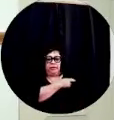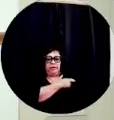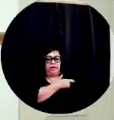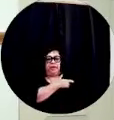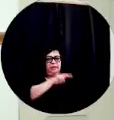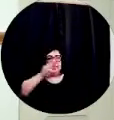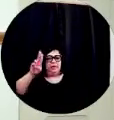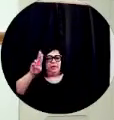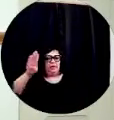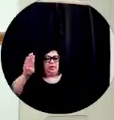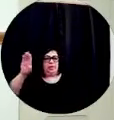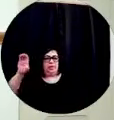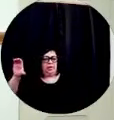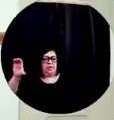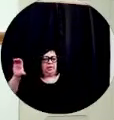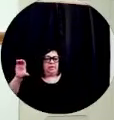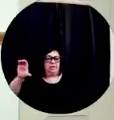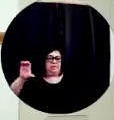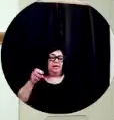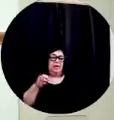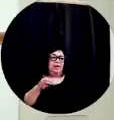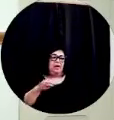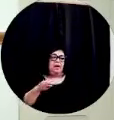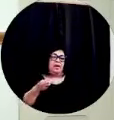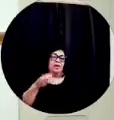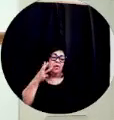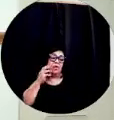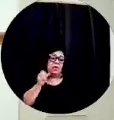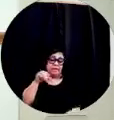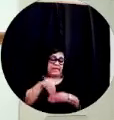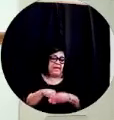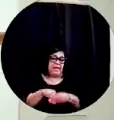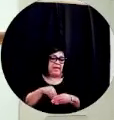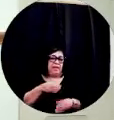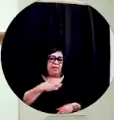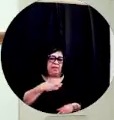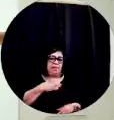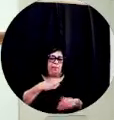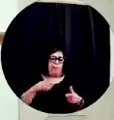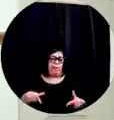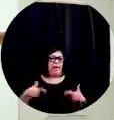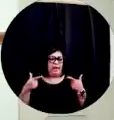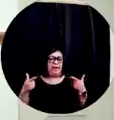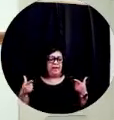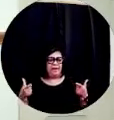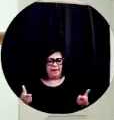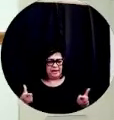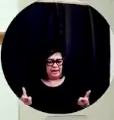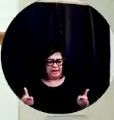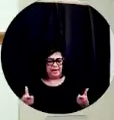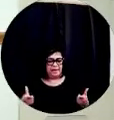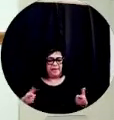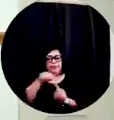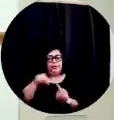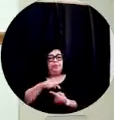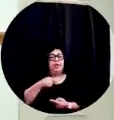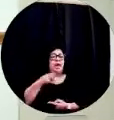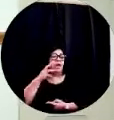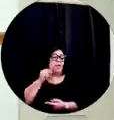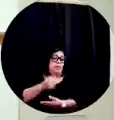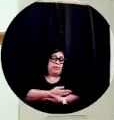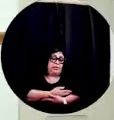United started in my life as an infant way back at 918 Bellow Street under the